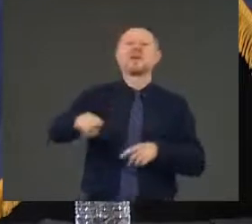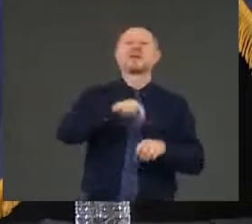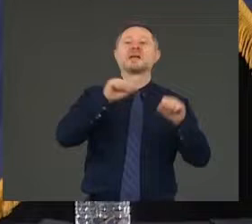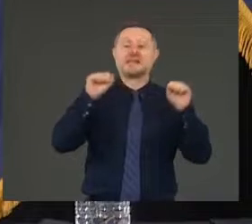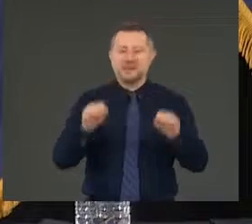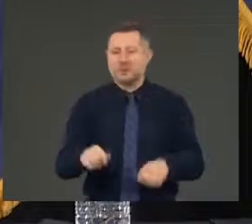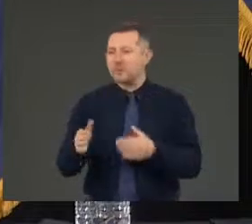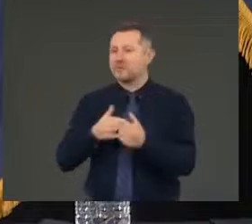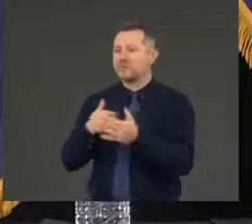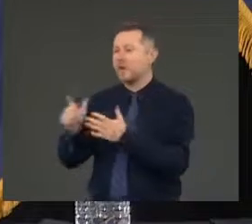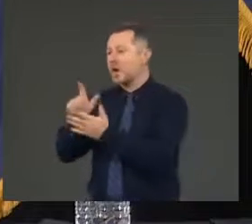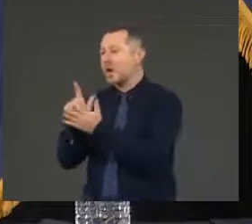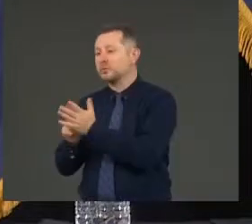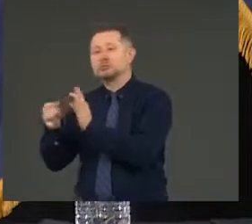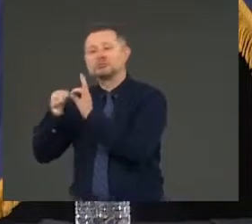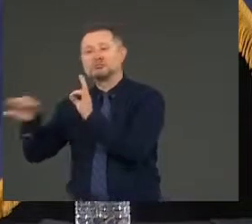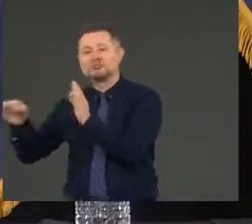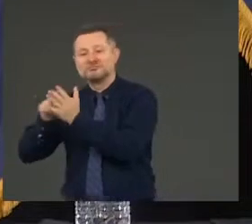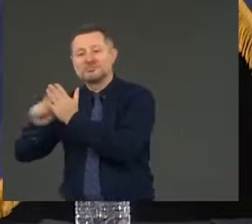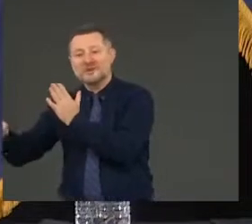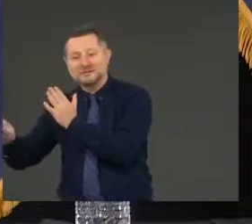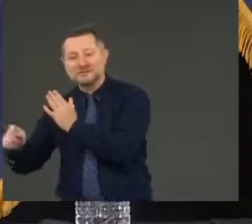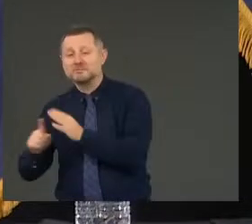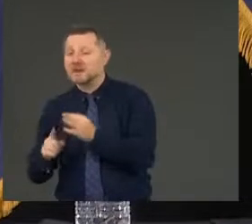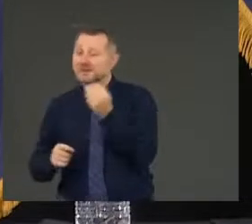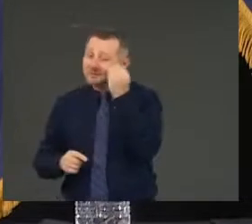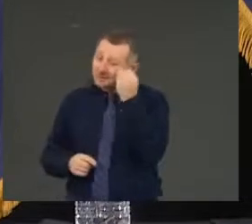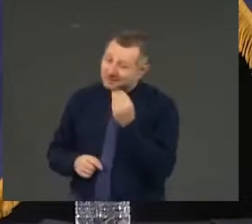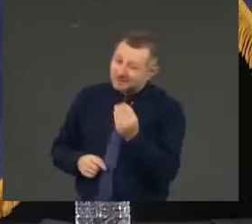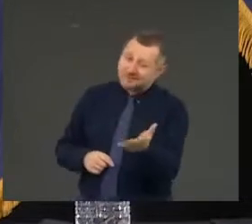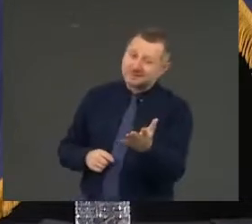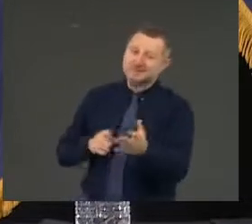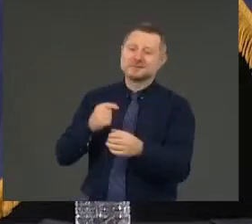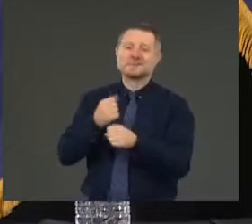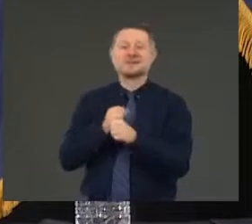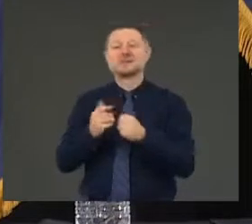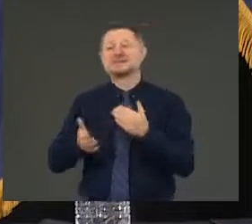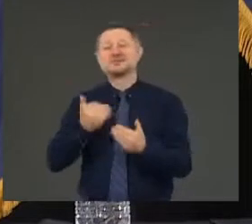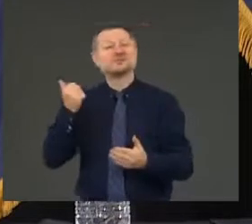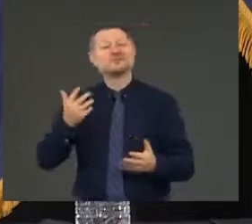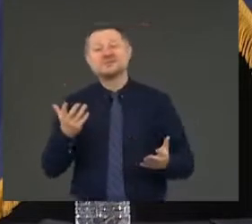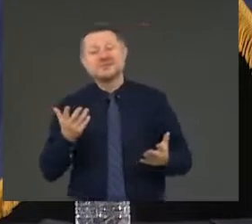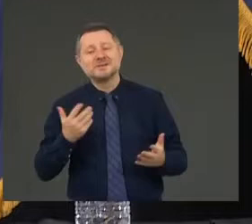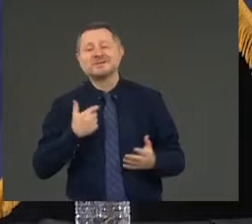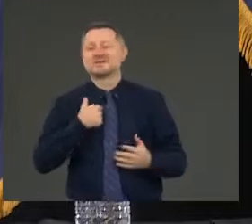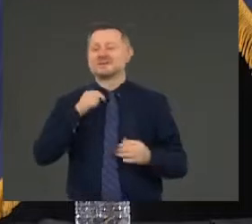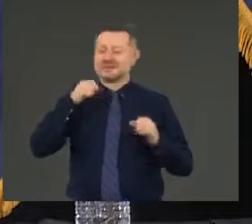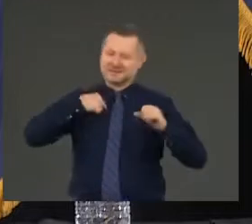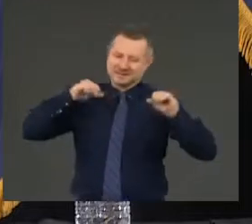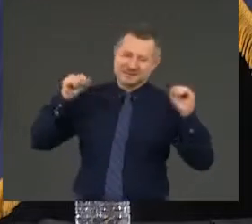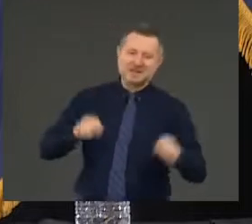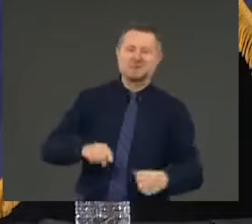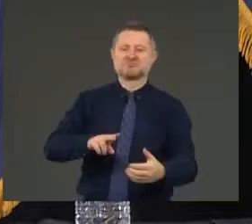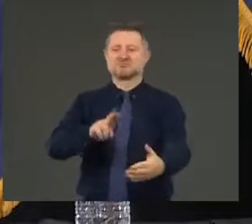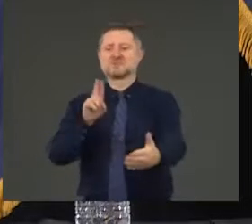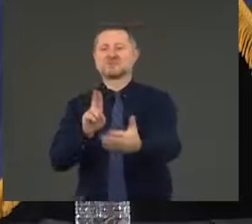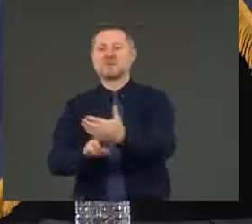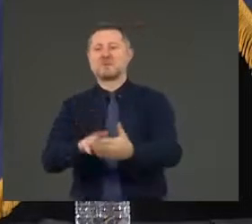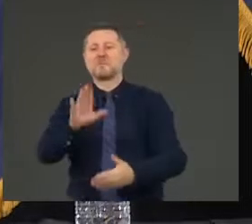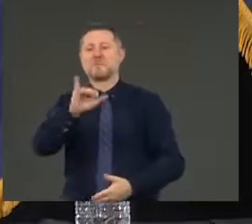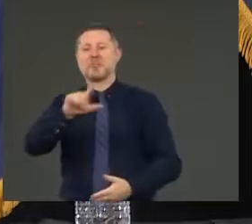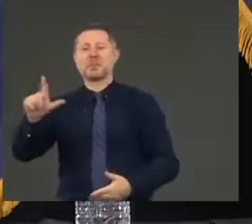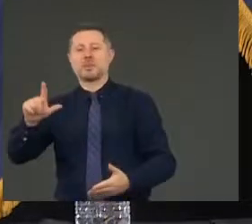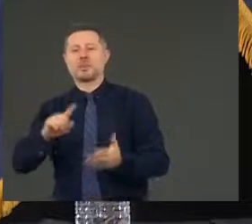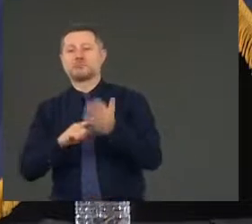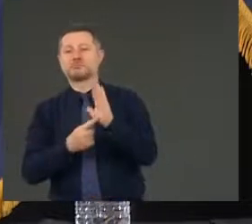simple, I would sign a bill today that reforms